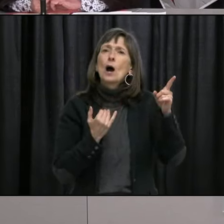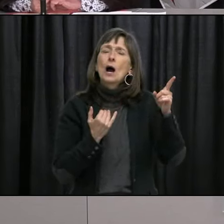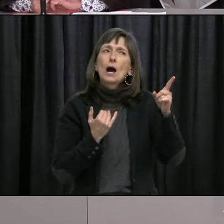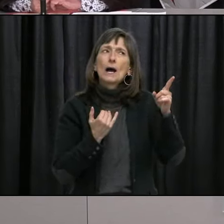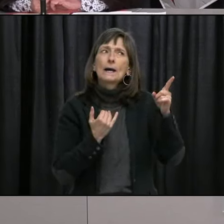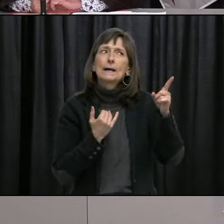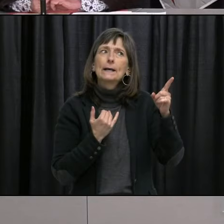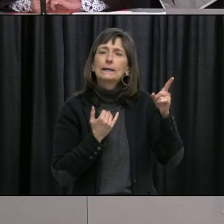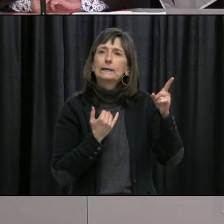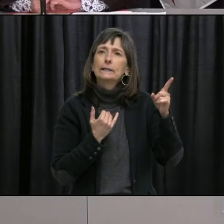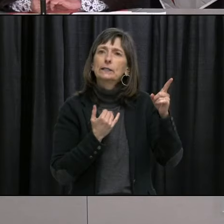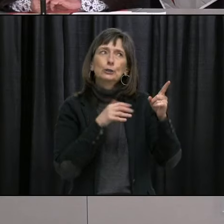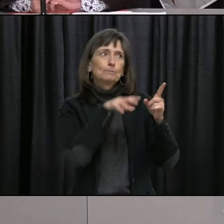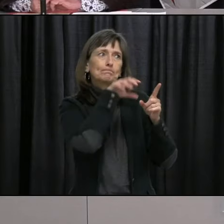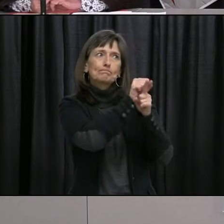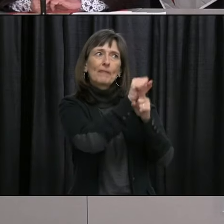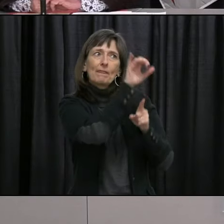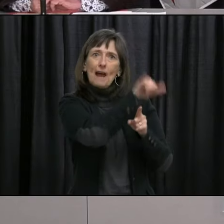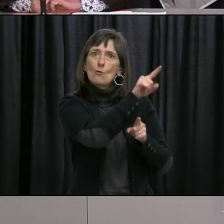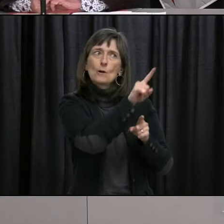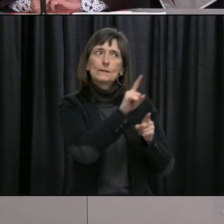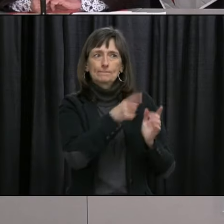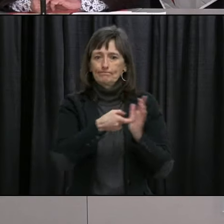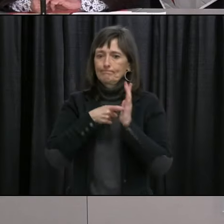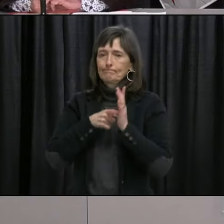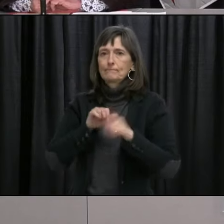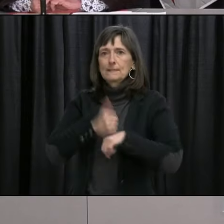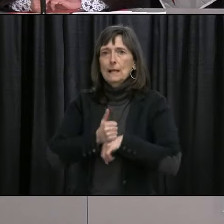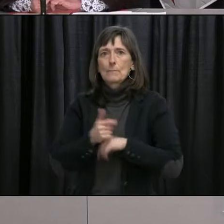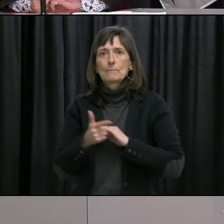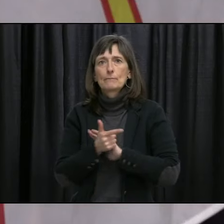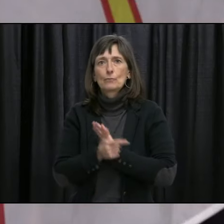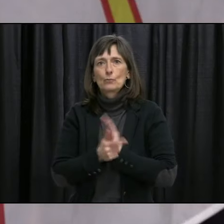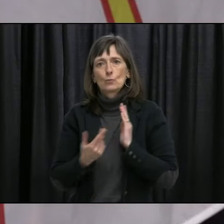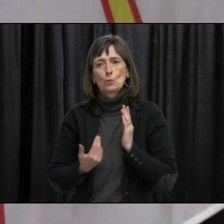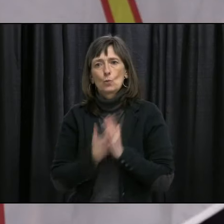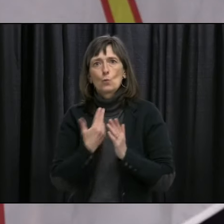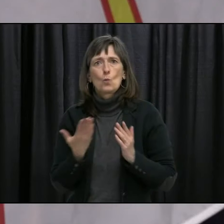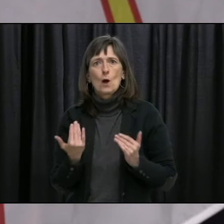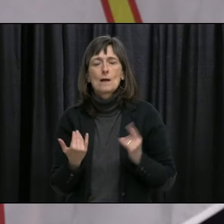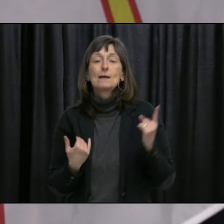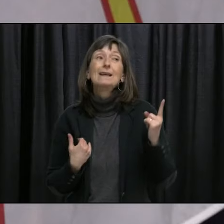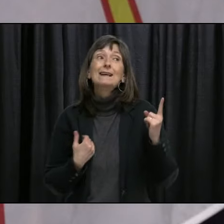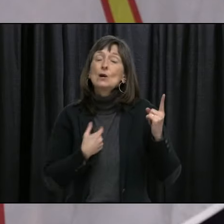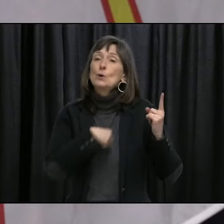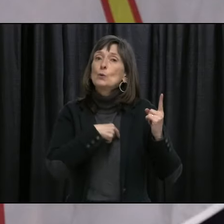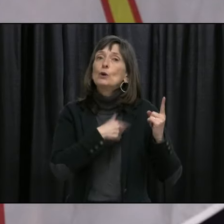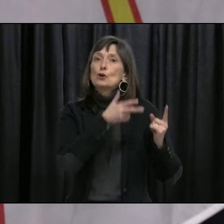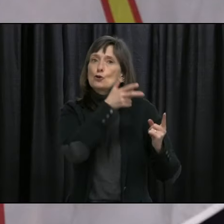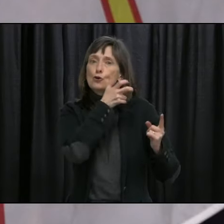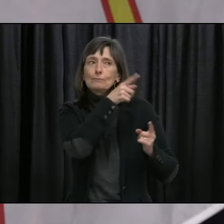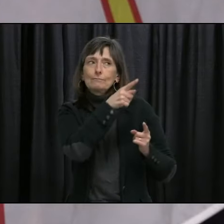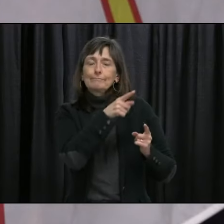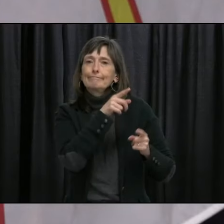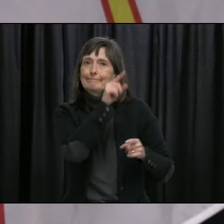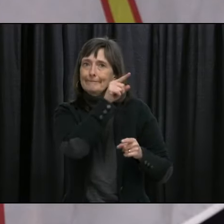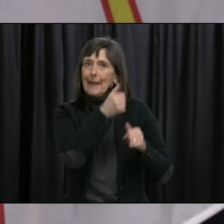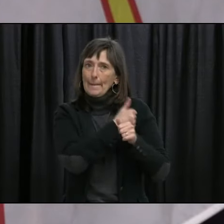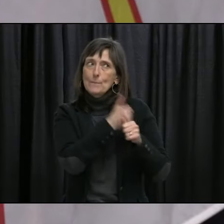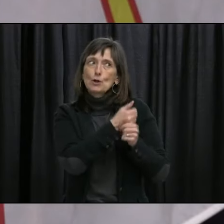this particular outbreak right now? So we received notice that there were cases in this work camp in Alberta,